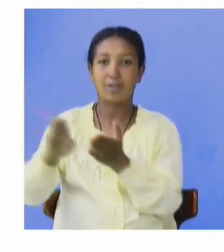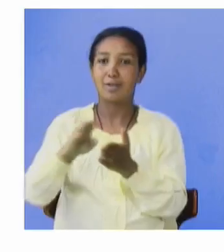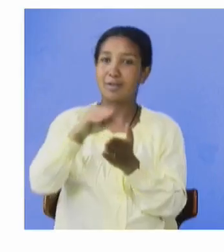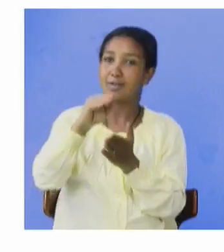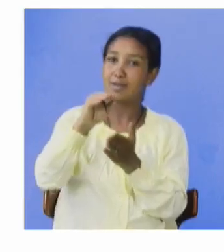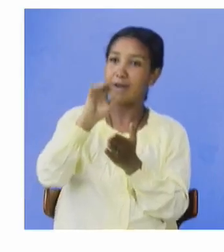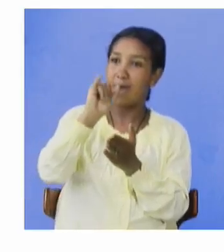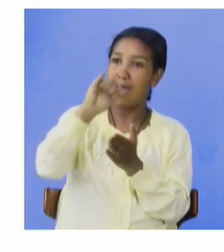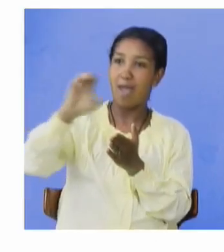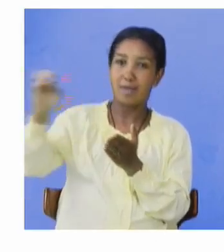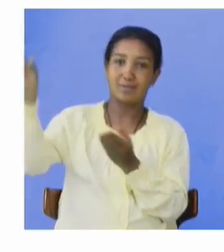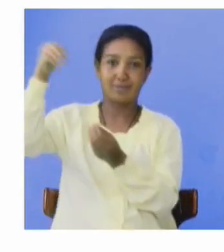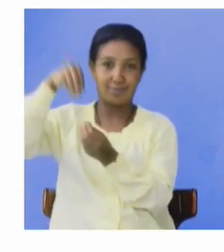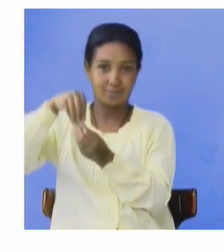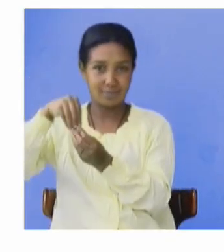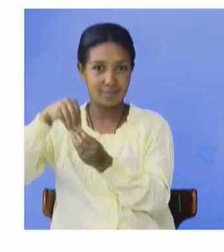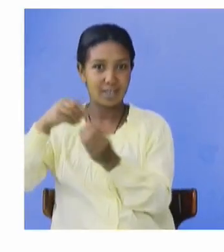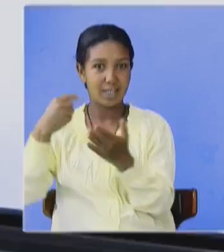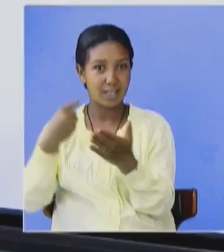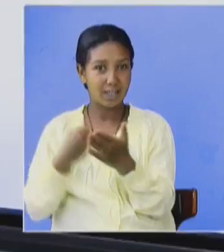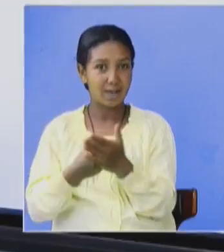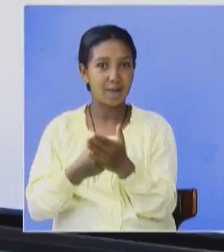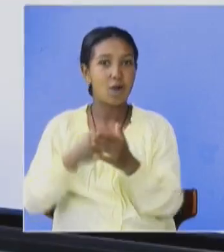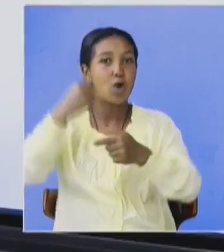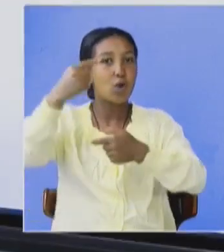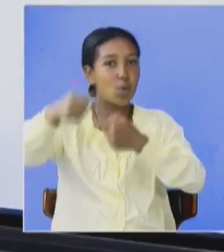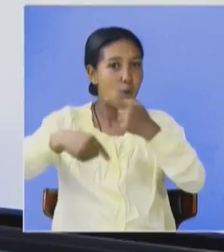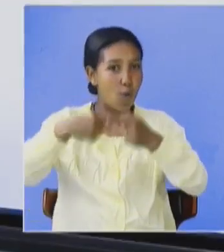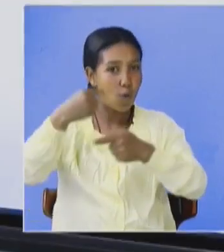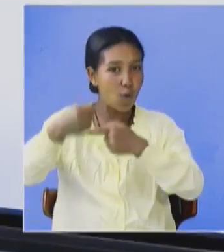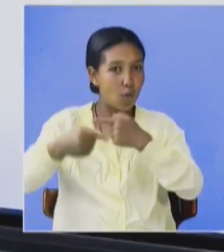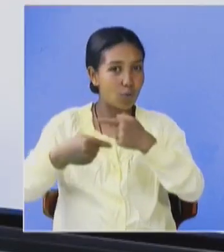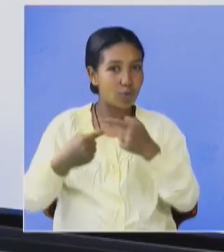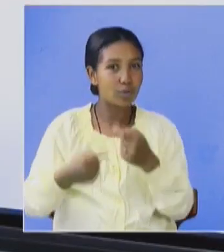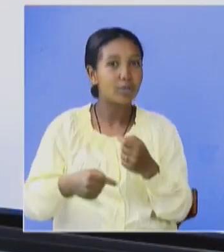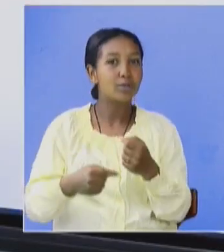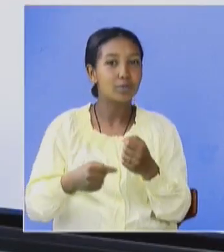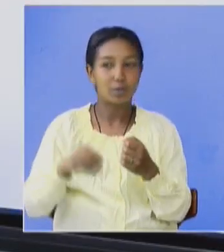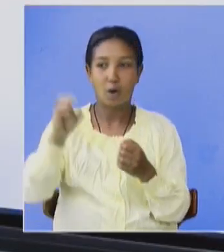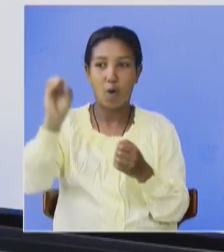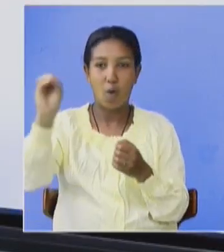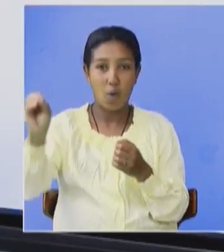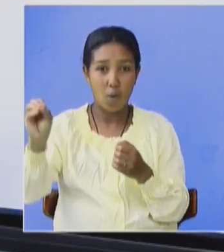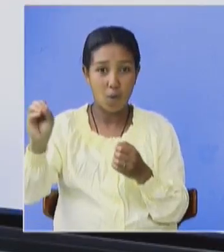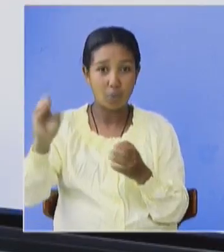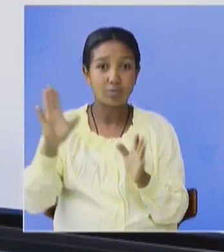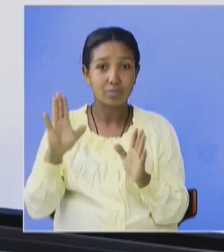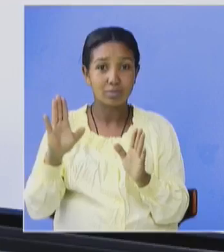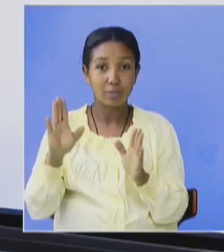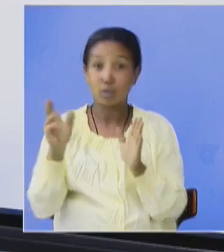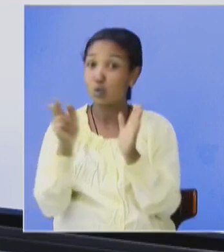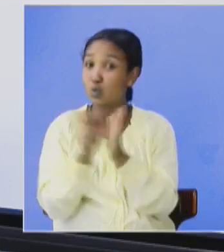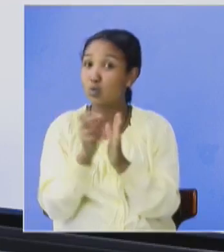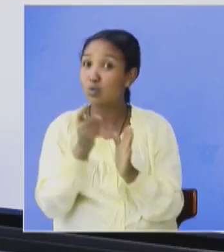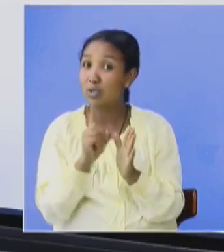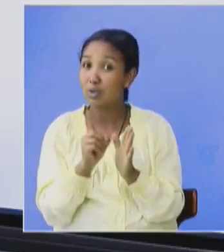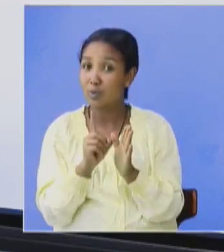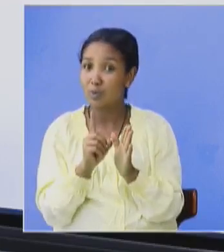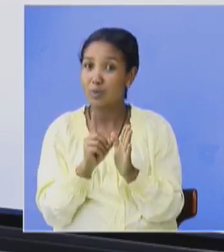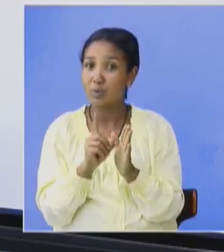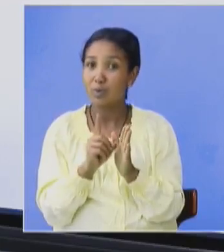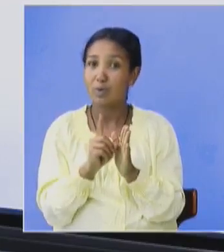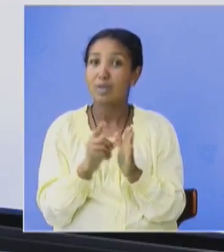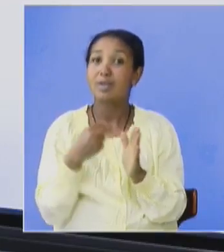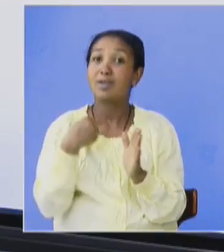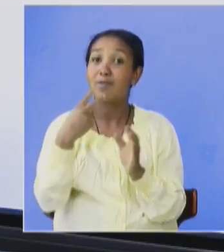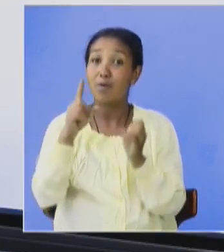tries. Here is go, ending with o, so there is a rule. When the